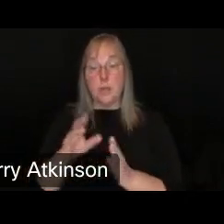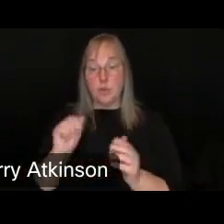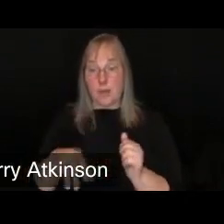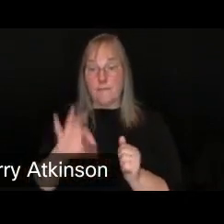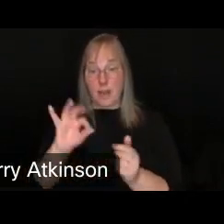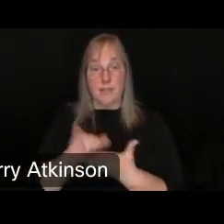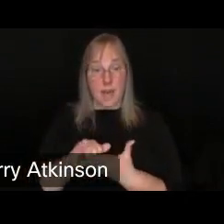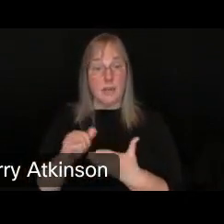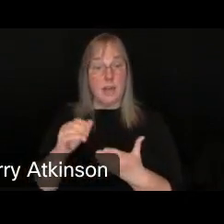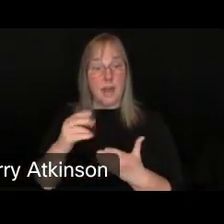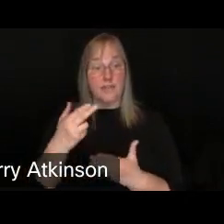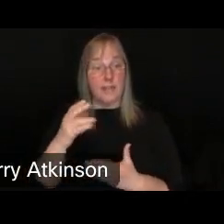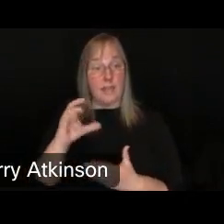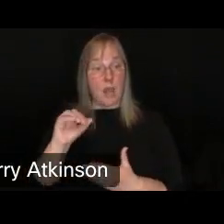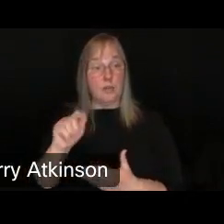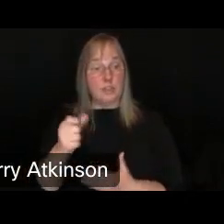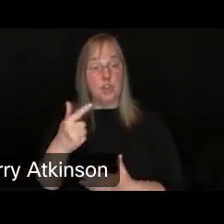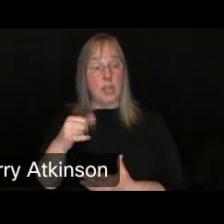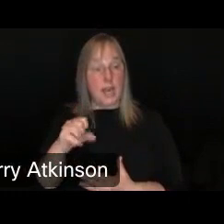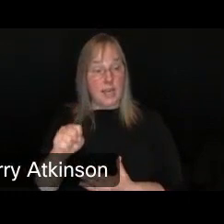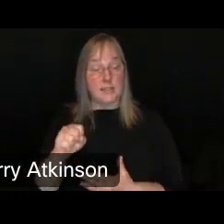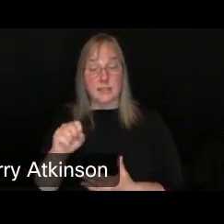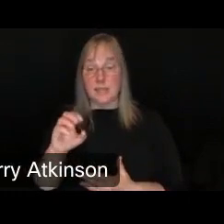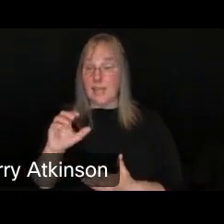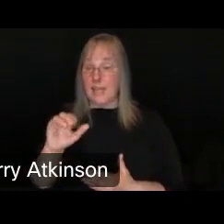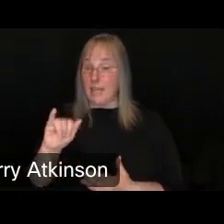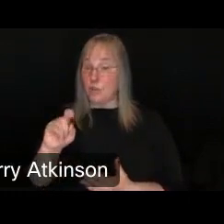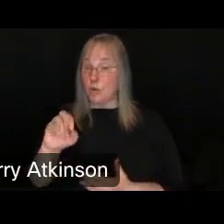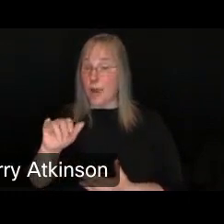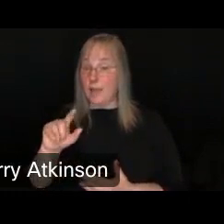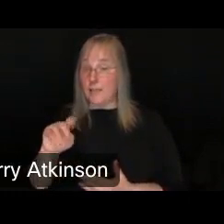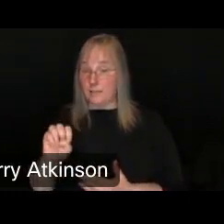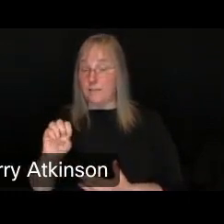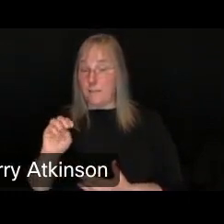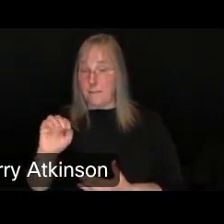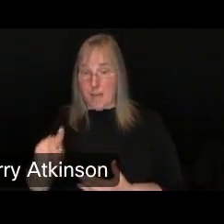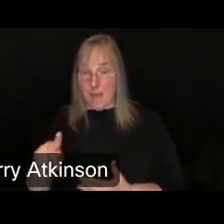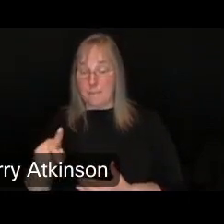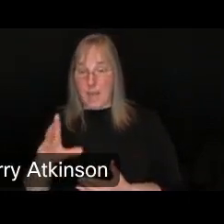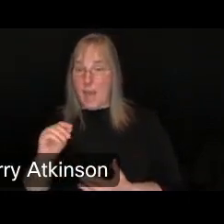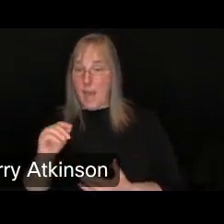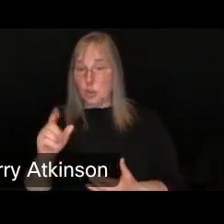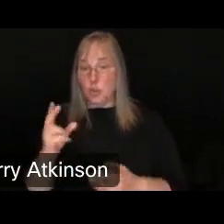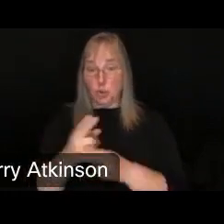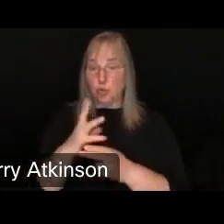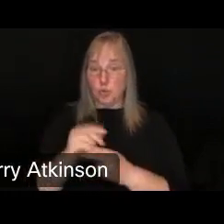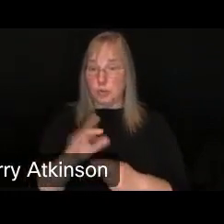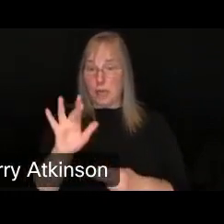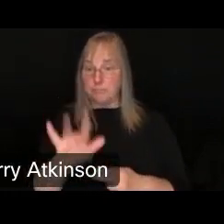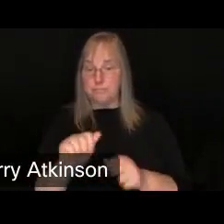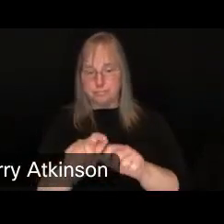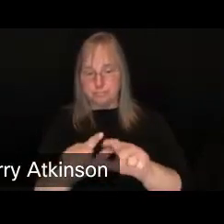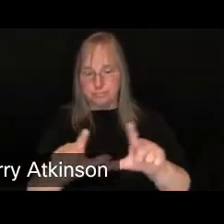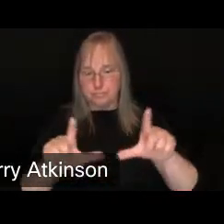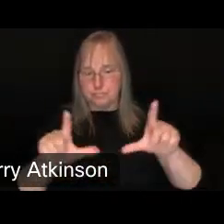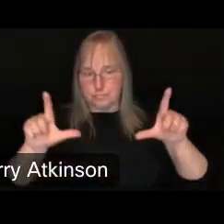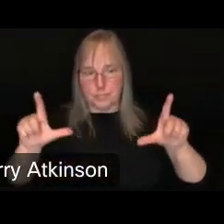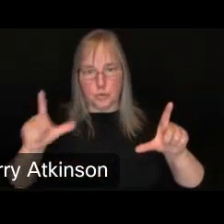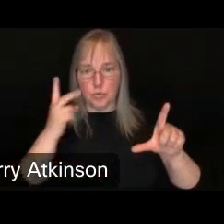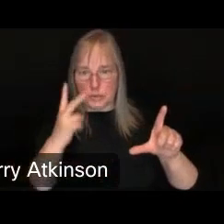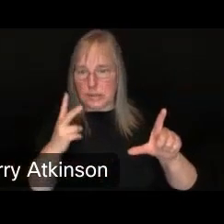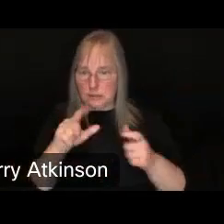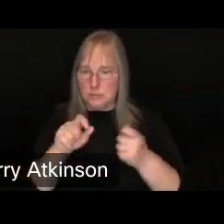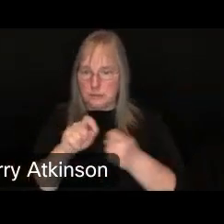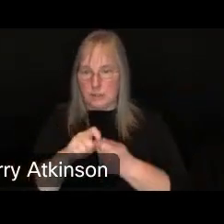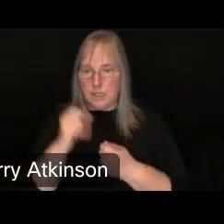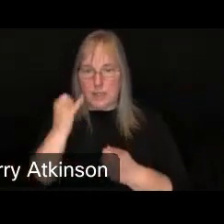map website, and users actually can zoom into the parcel level for details for anybody's interested.